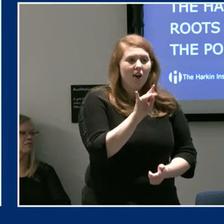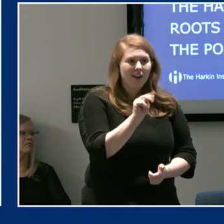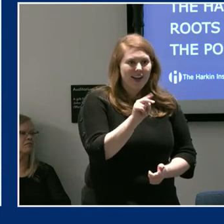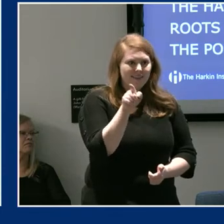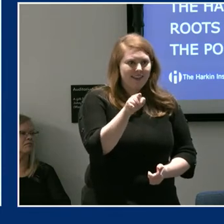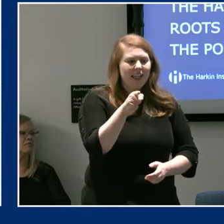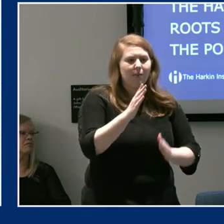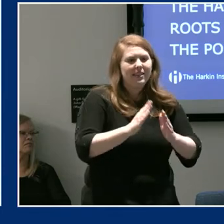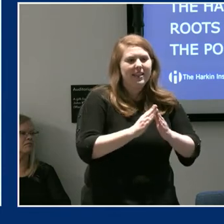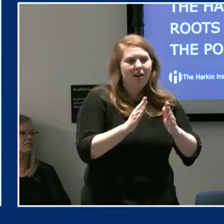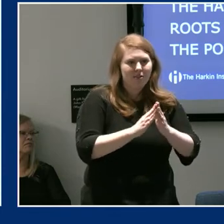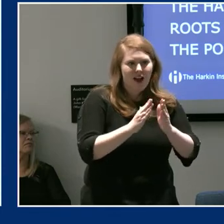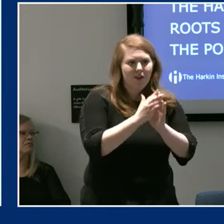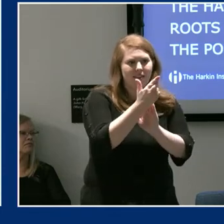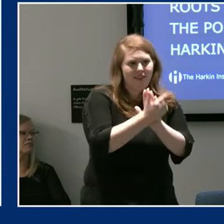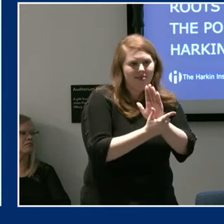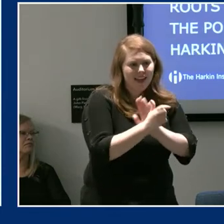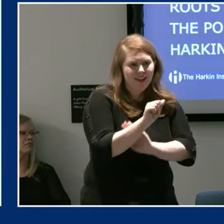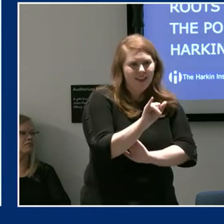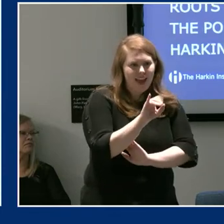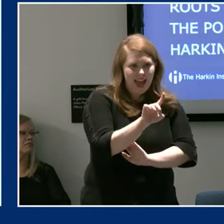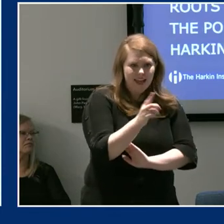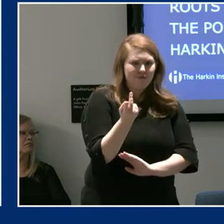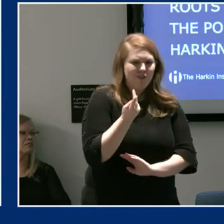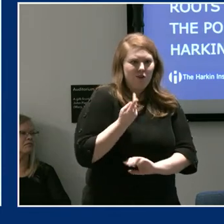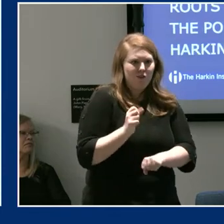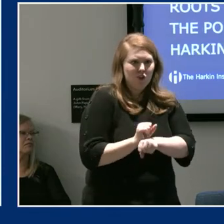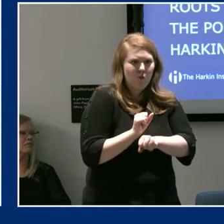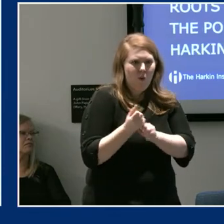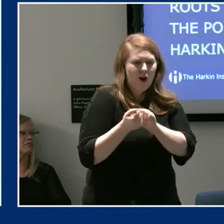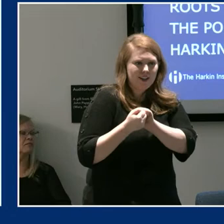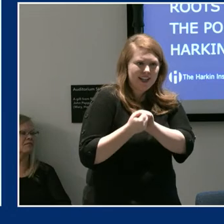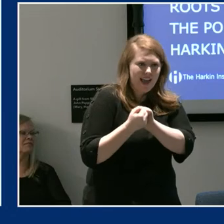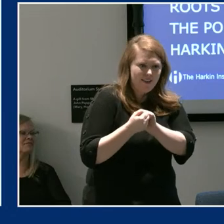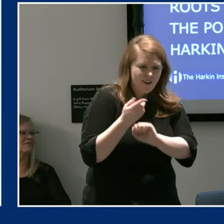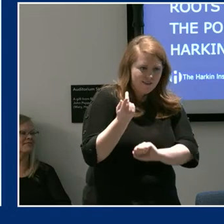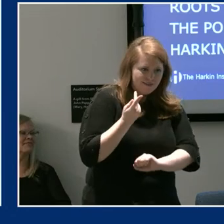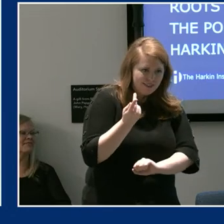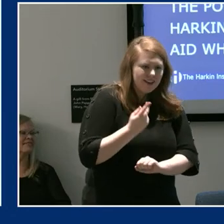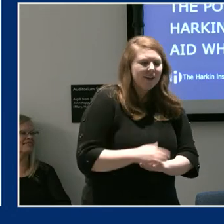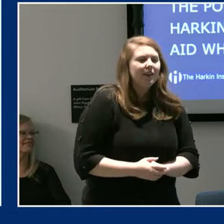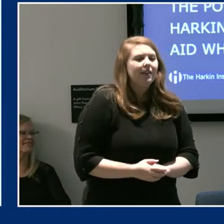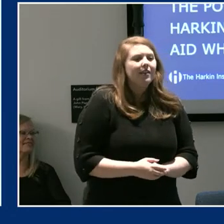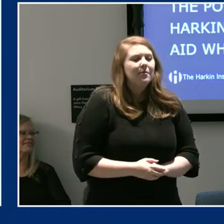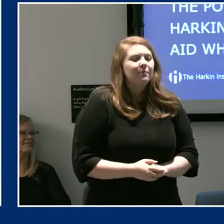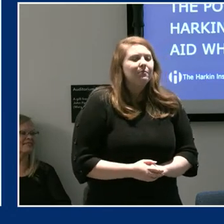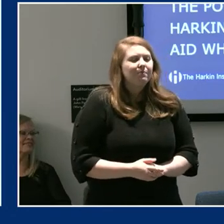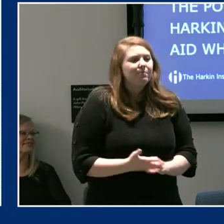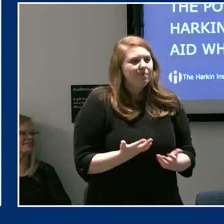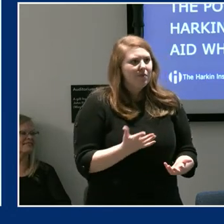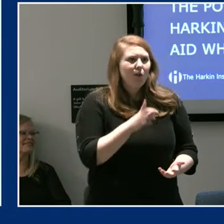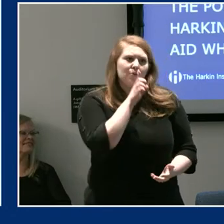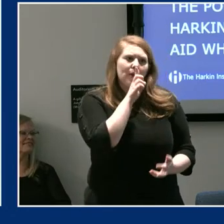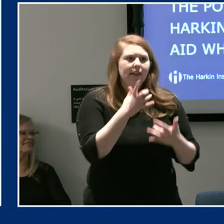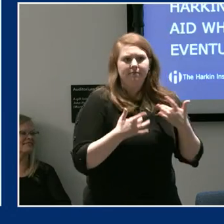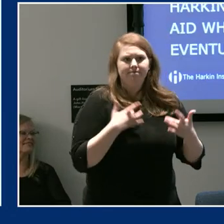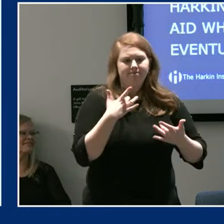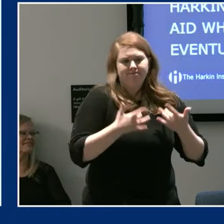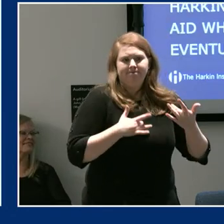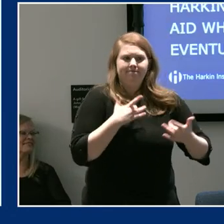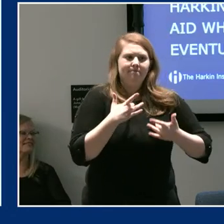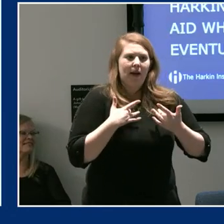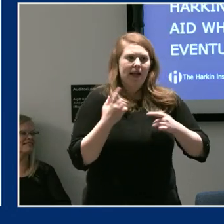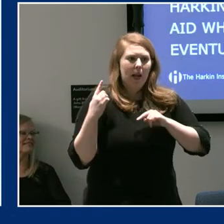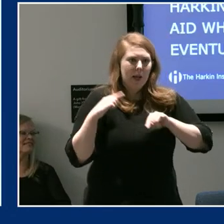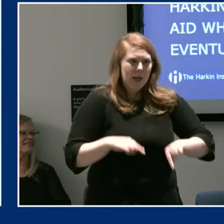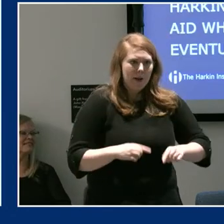Polk County Legal Aid when we worked together. We were eventually together. And so it's a thrill to be back here for me.